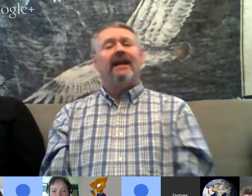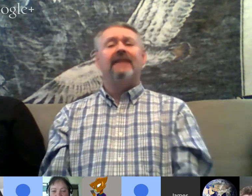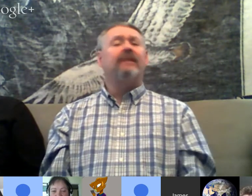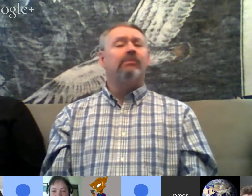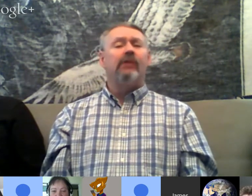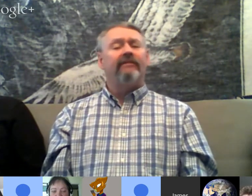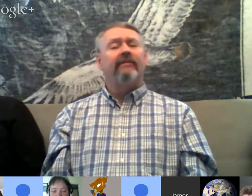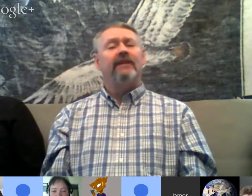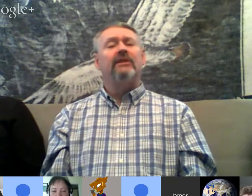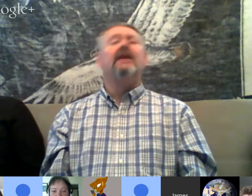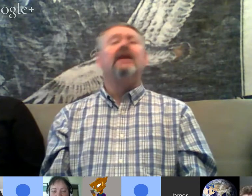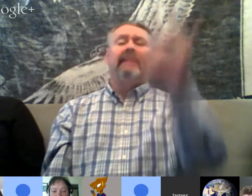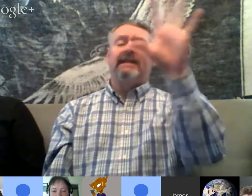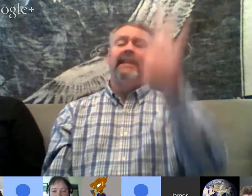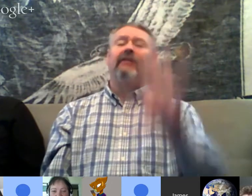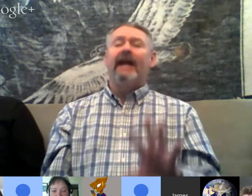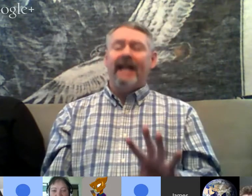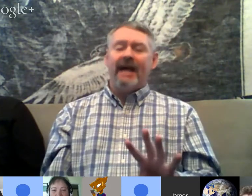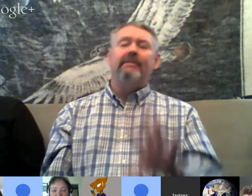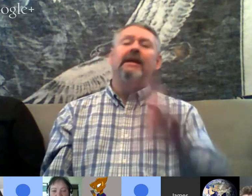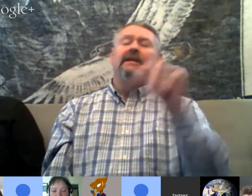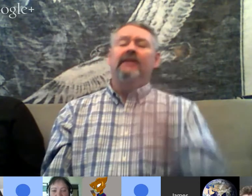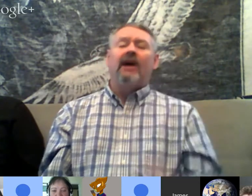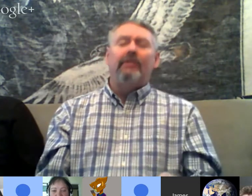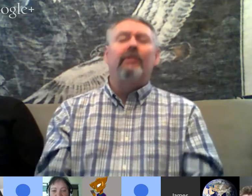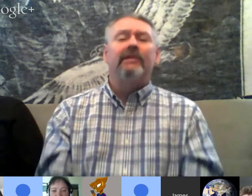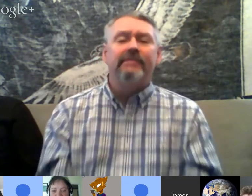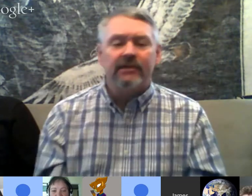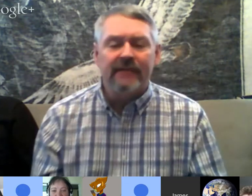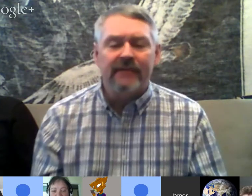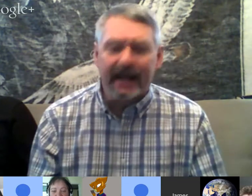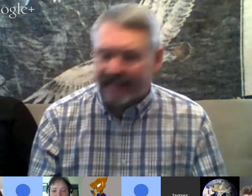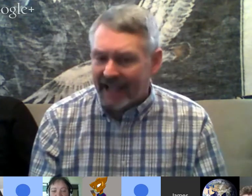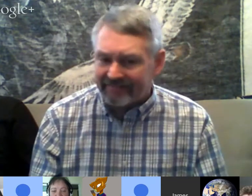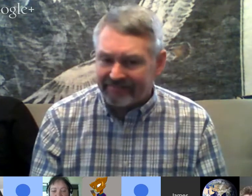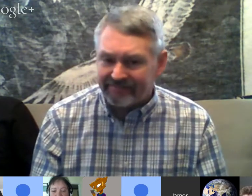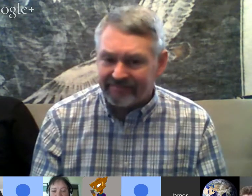and has much more information. But here I am to help you as much as I can.